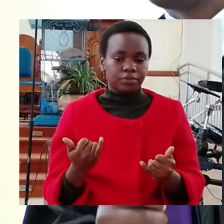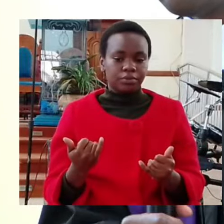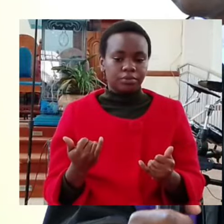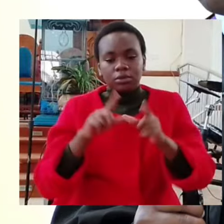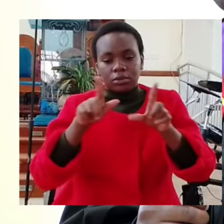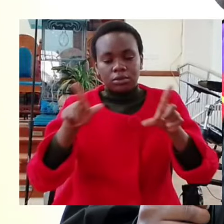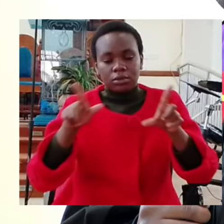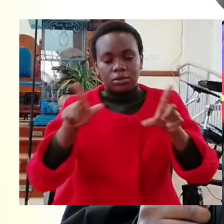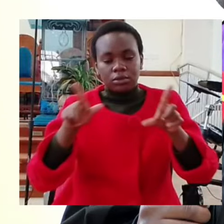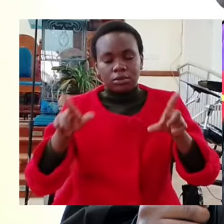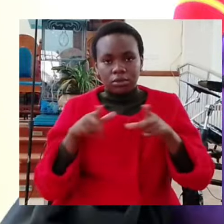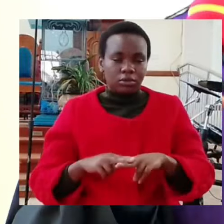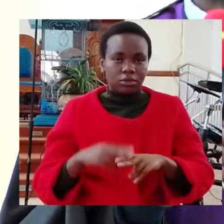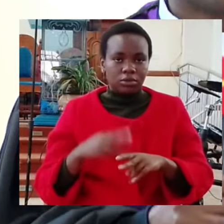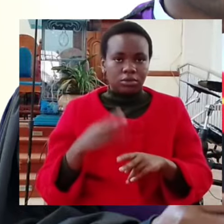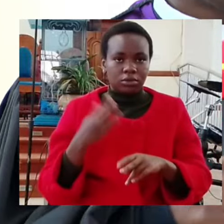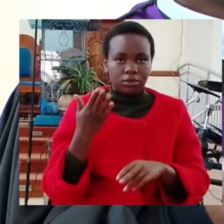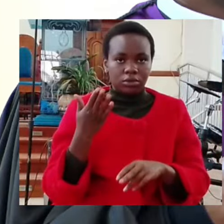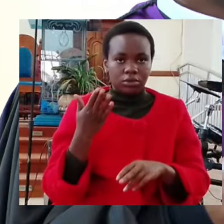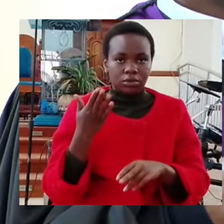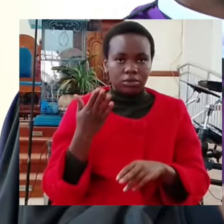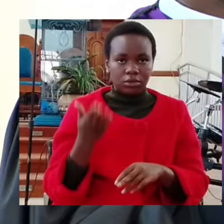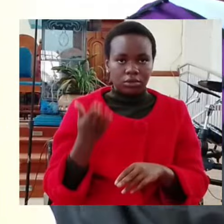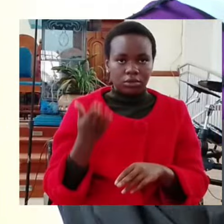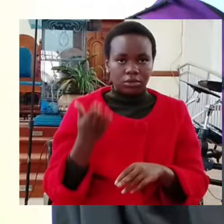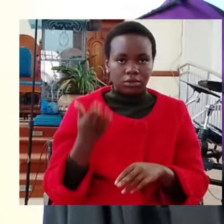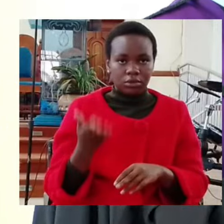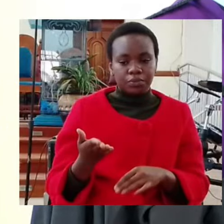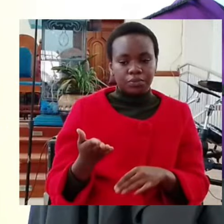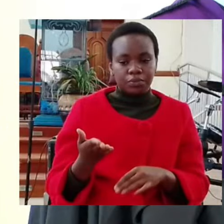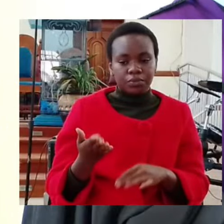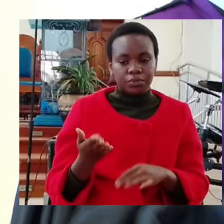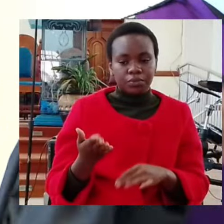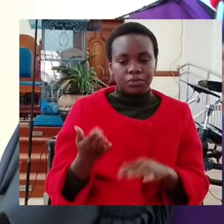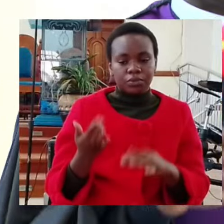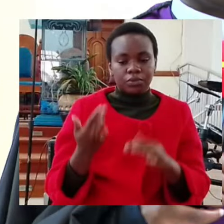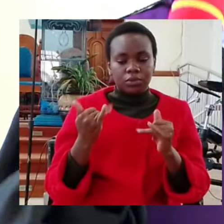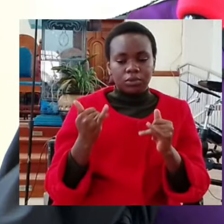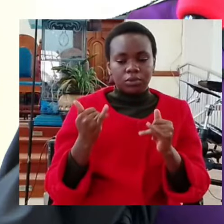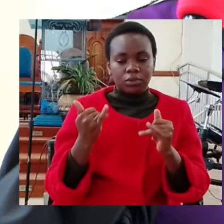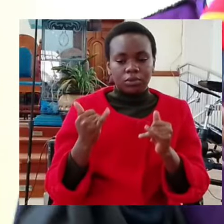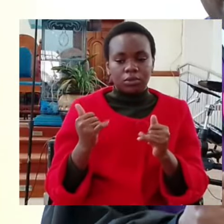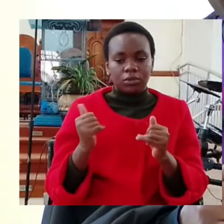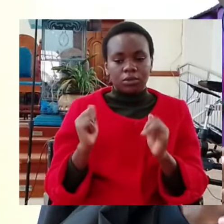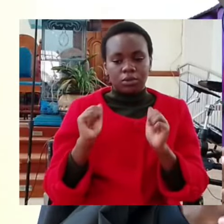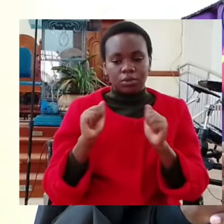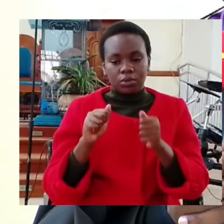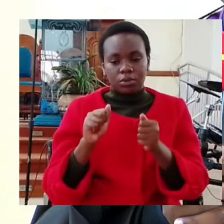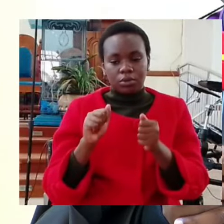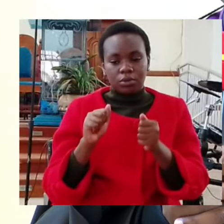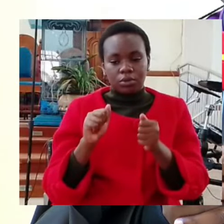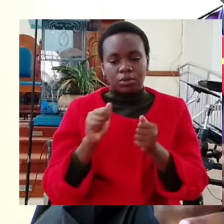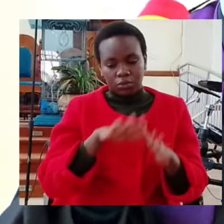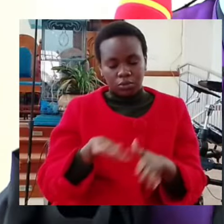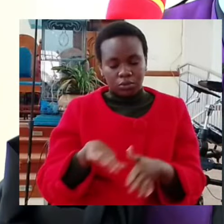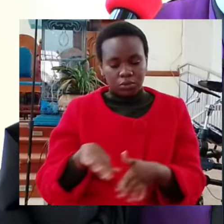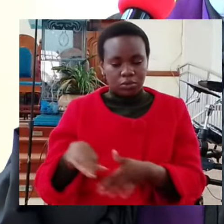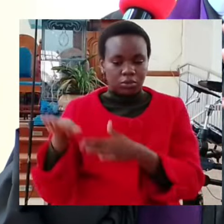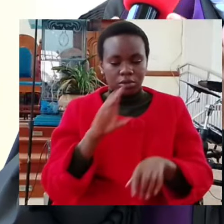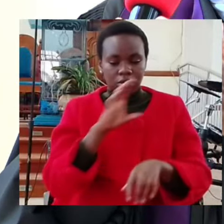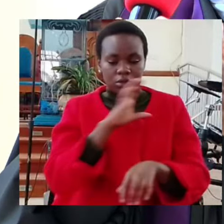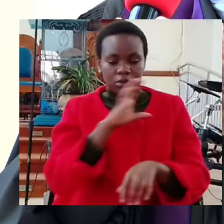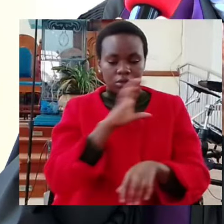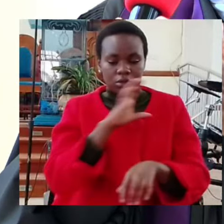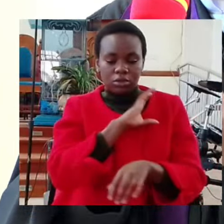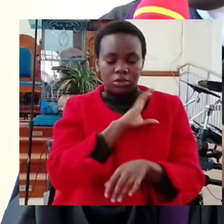shuhora. Nago taroraga. Nako huruja. Not waka as a Christian community. Reketu tuwe kiadu